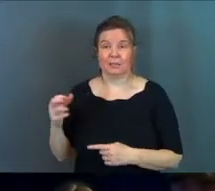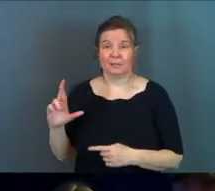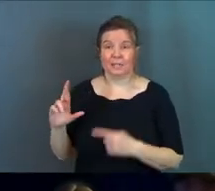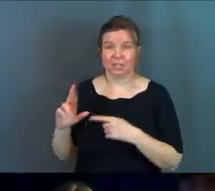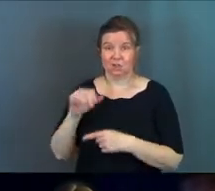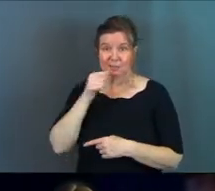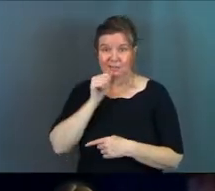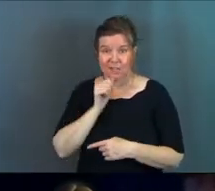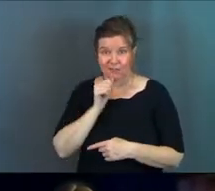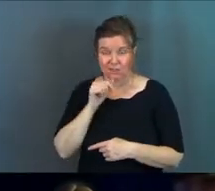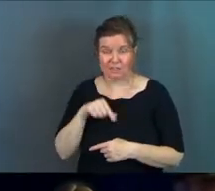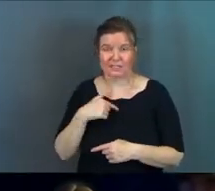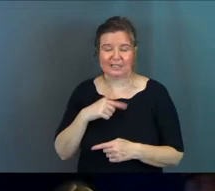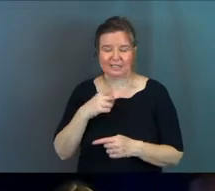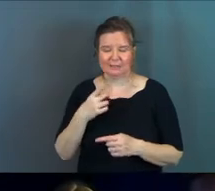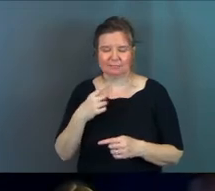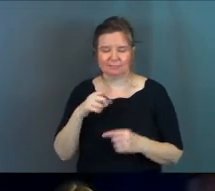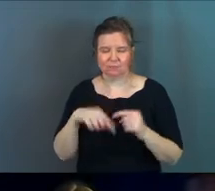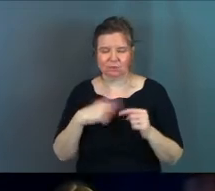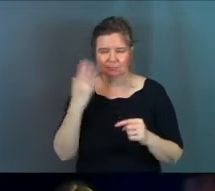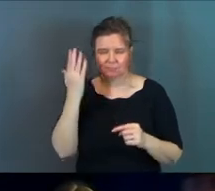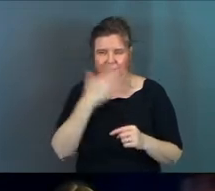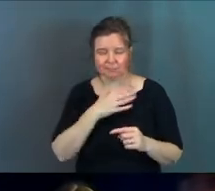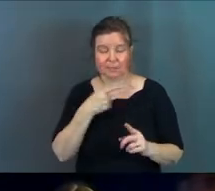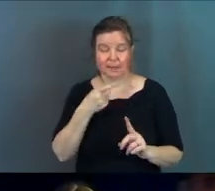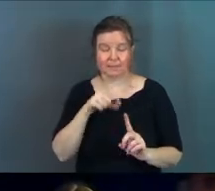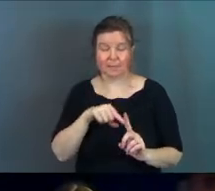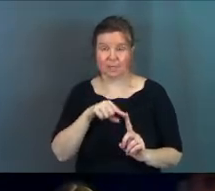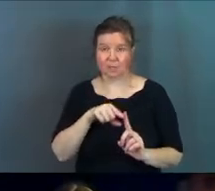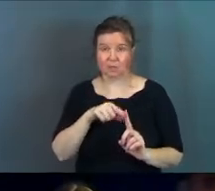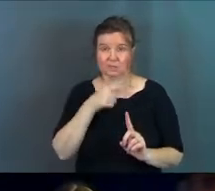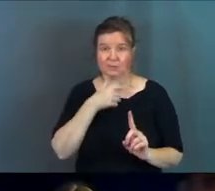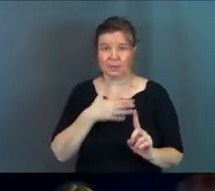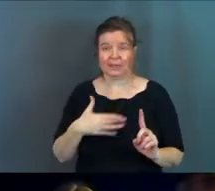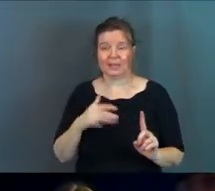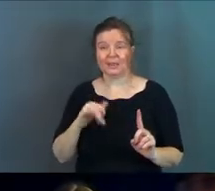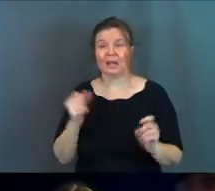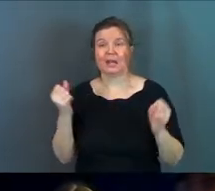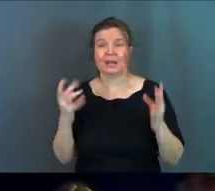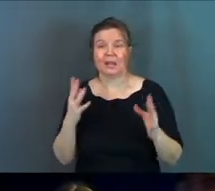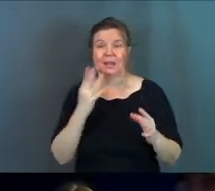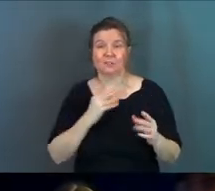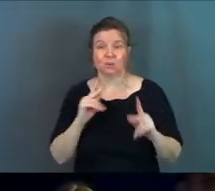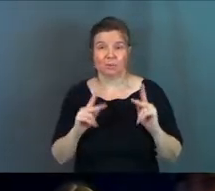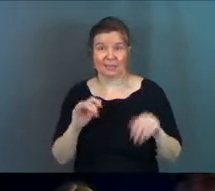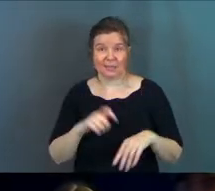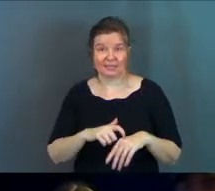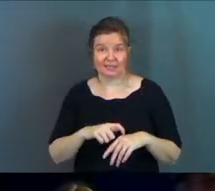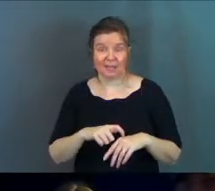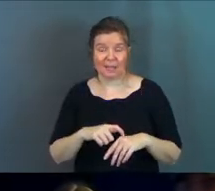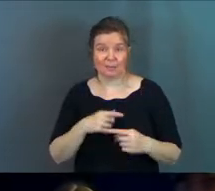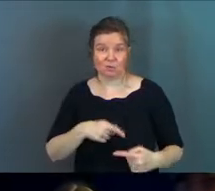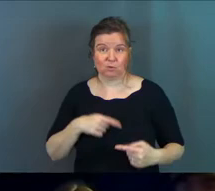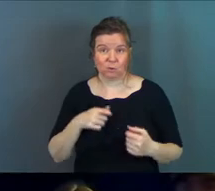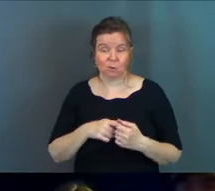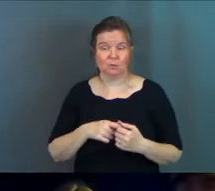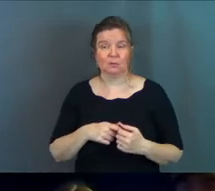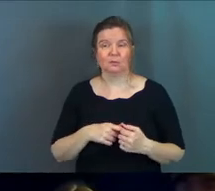Peter suffered. Here's his blind spot. Peter suffered from this thing that a lot of Jewish people at that time suffered